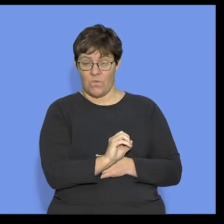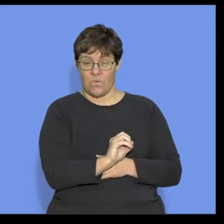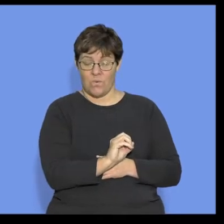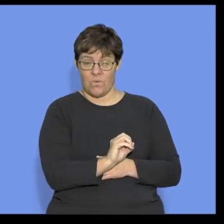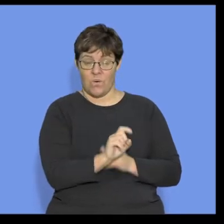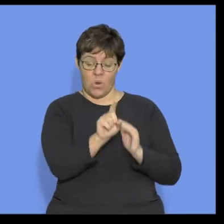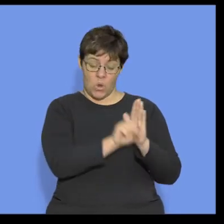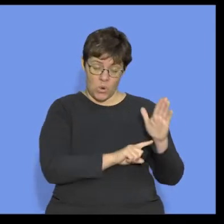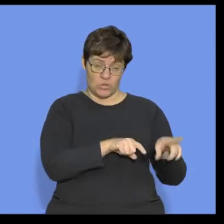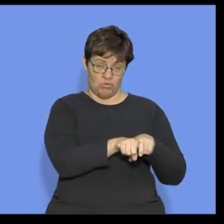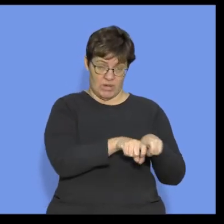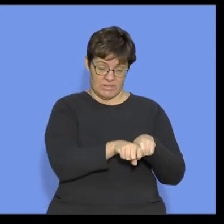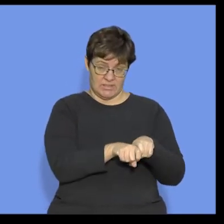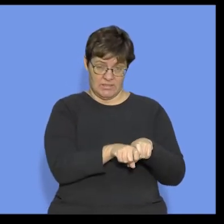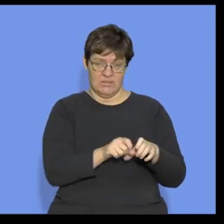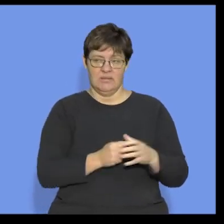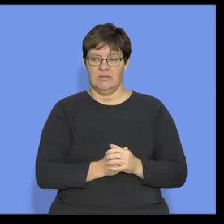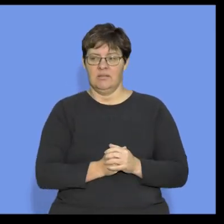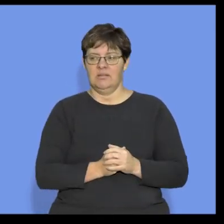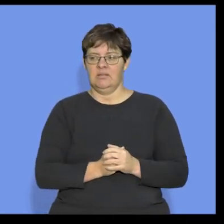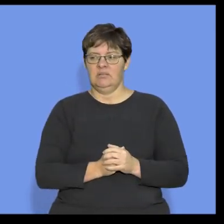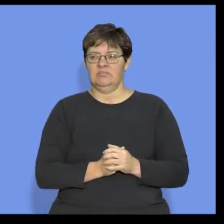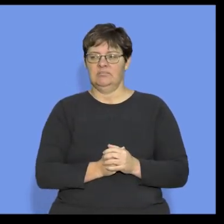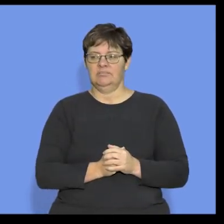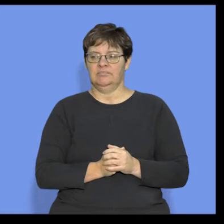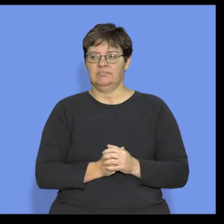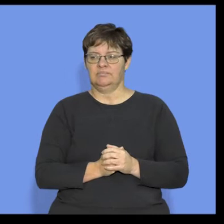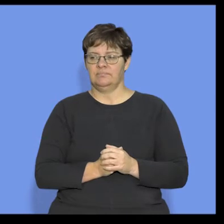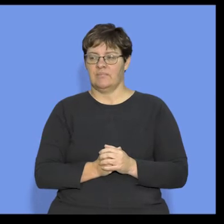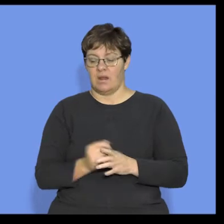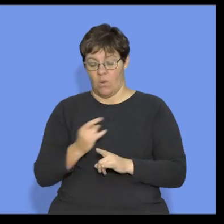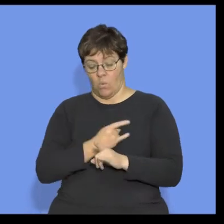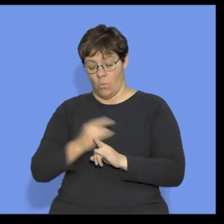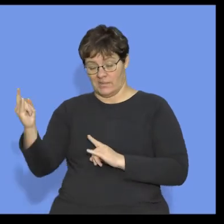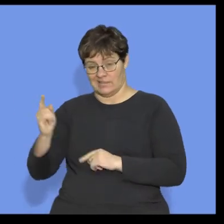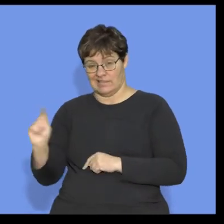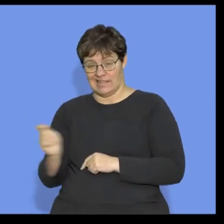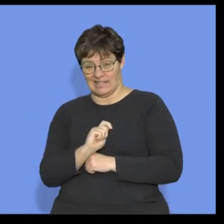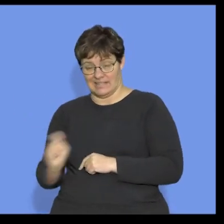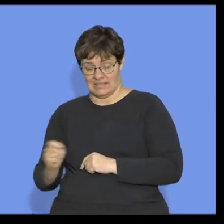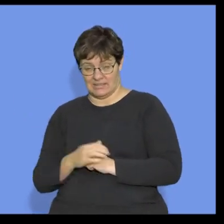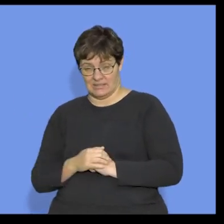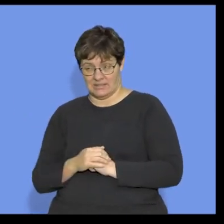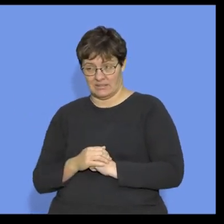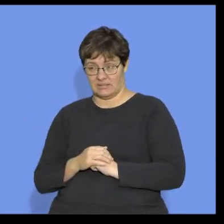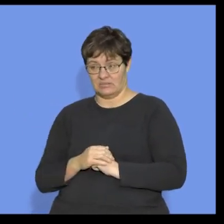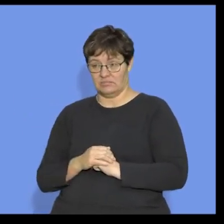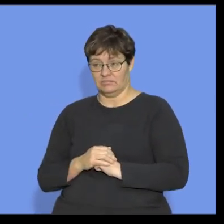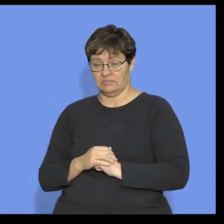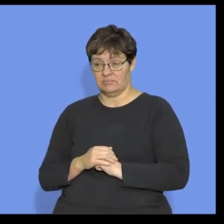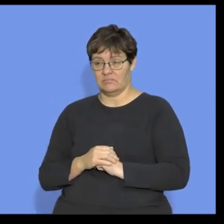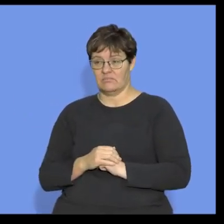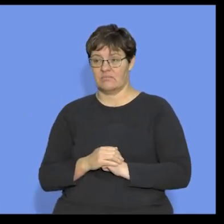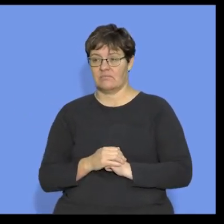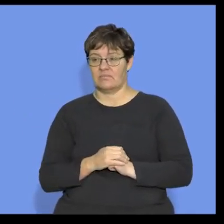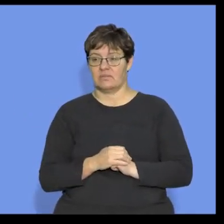loses a race, are we together? Loses a race and wins a tennis will give